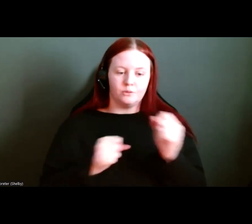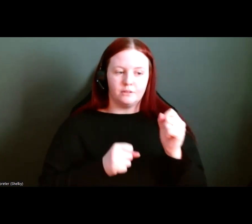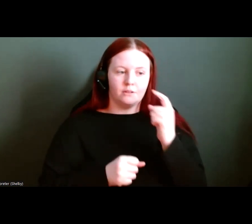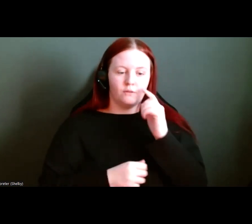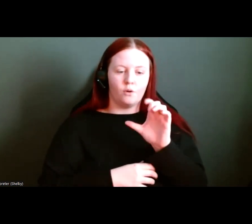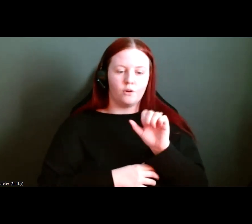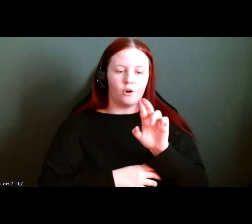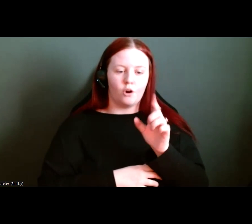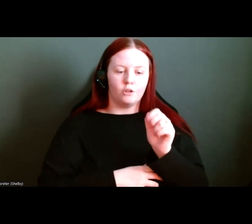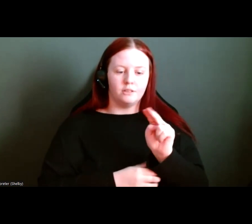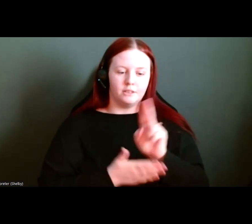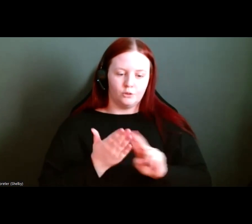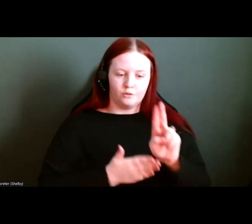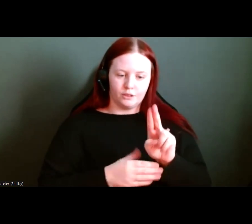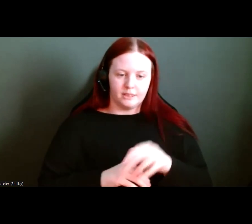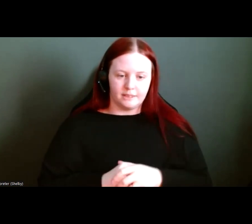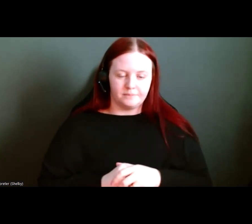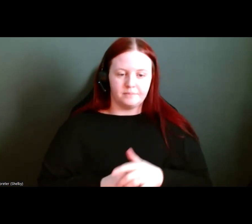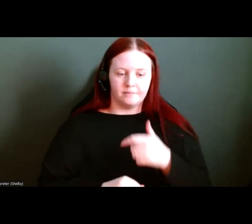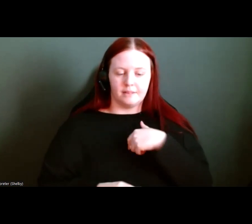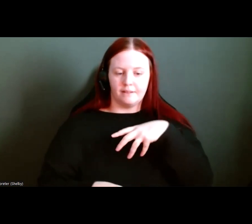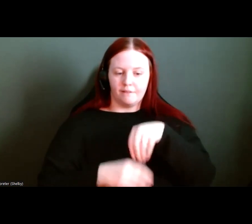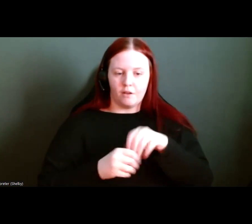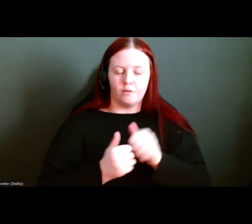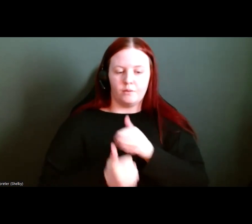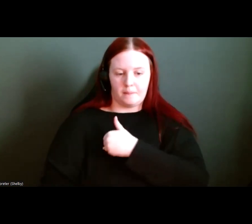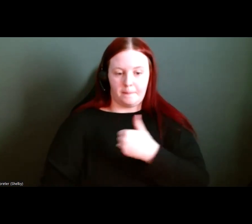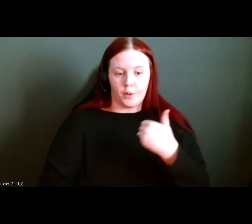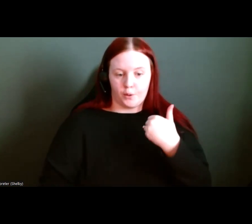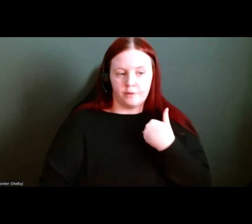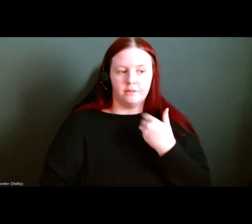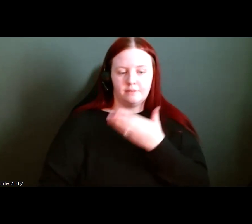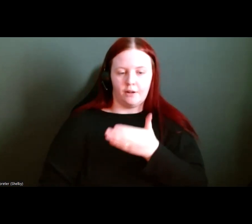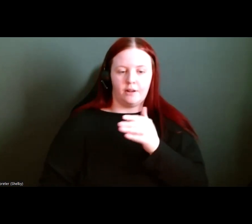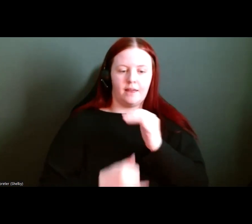and I do this as a member of the Accessibility Institute at Carleton.